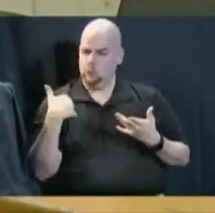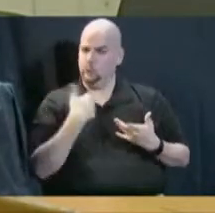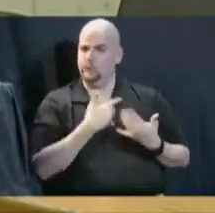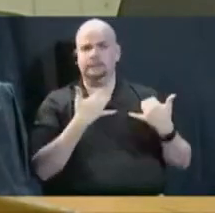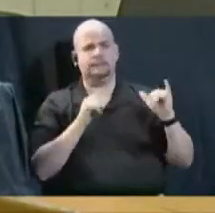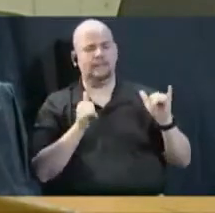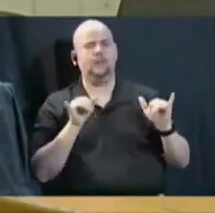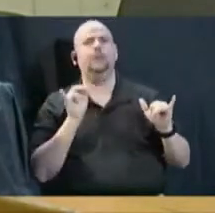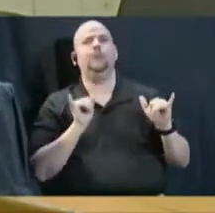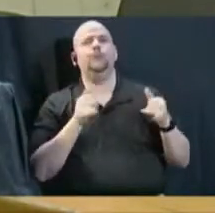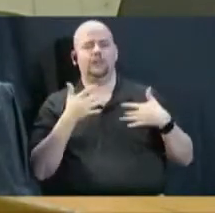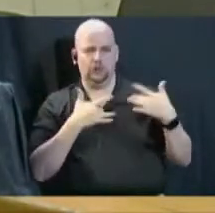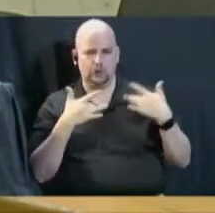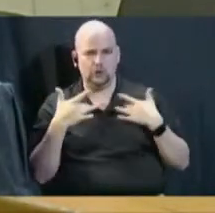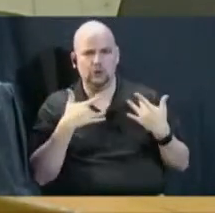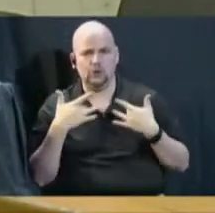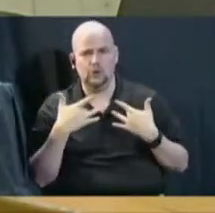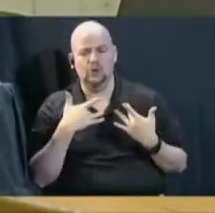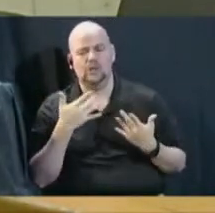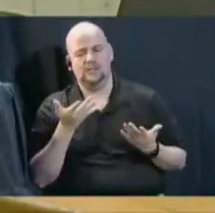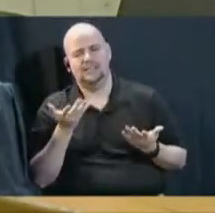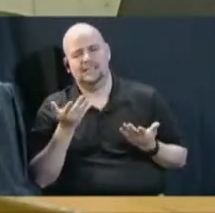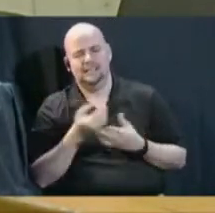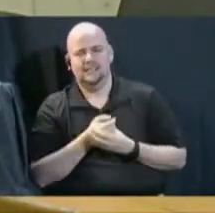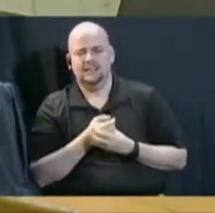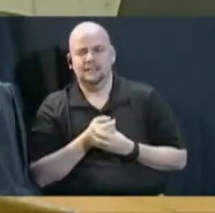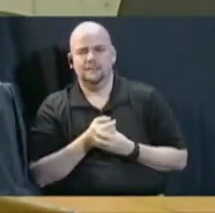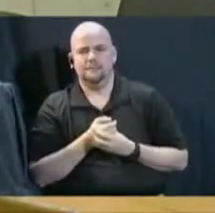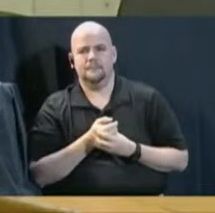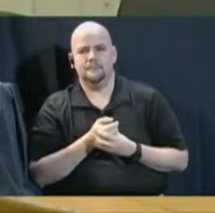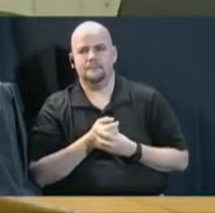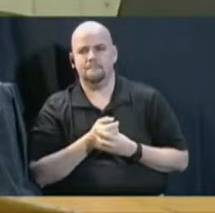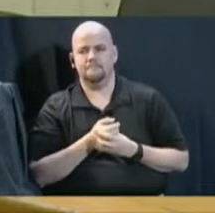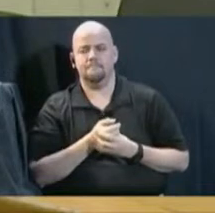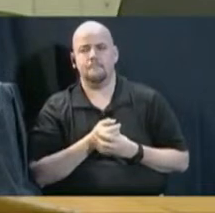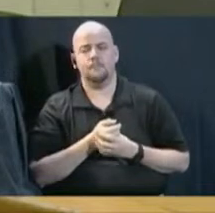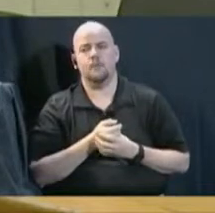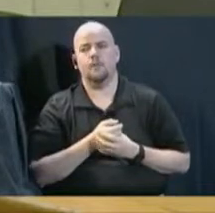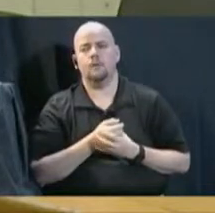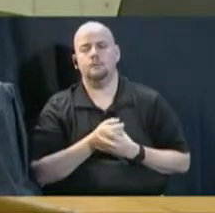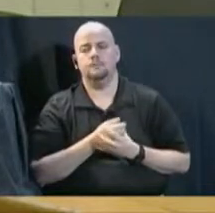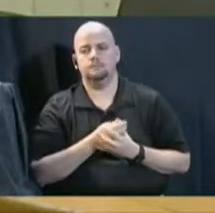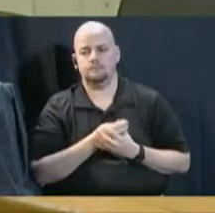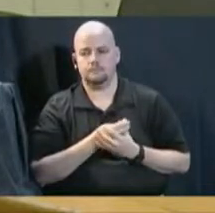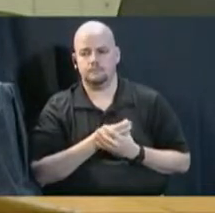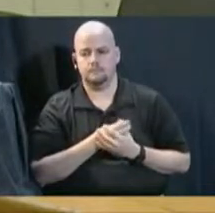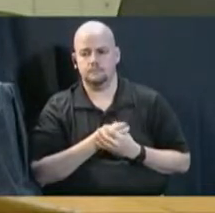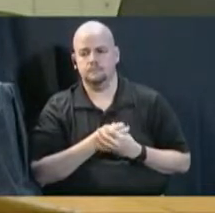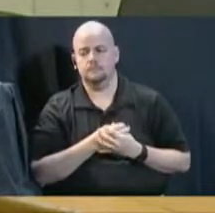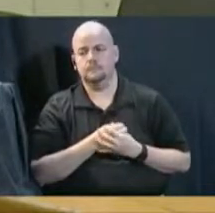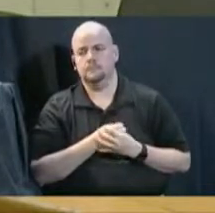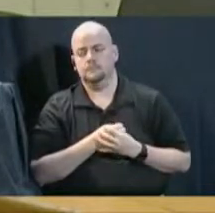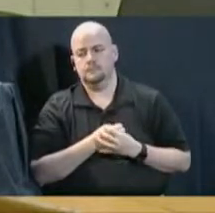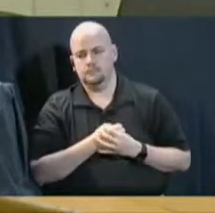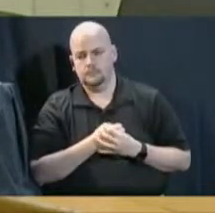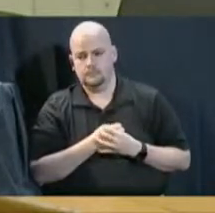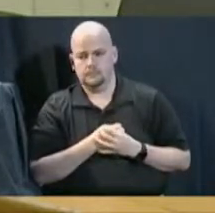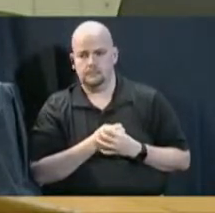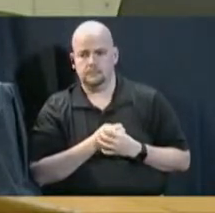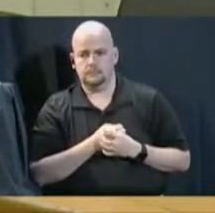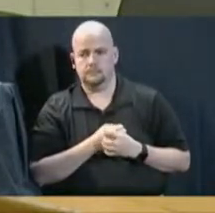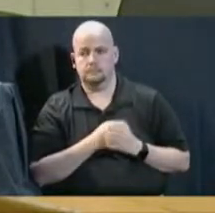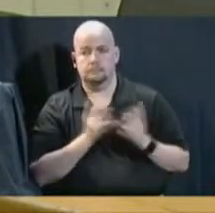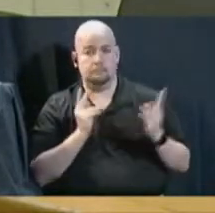have concerns that, just because the hospitals are full, we want the people who truly